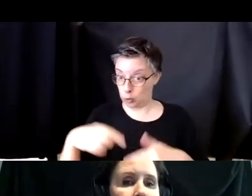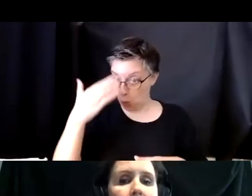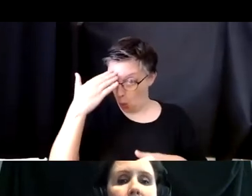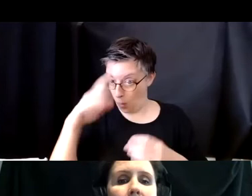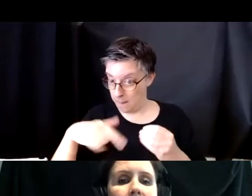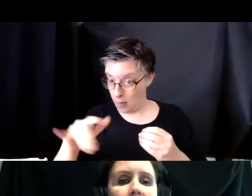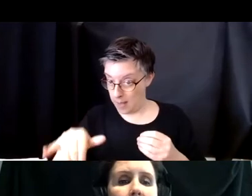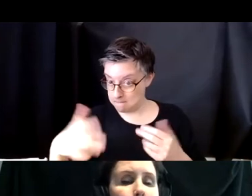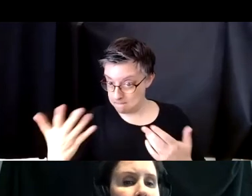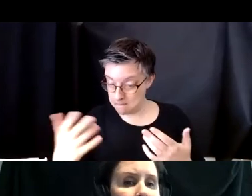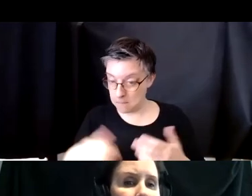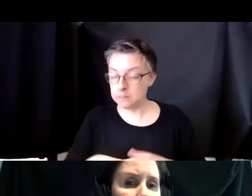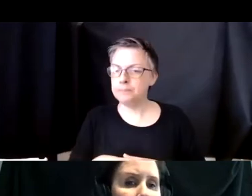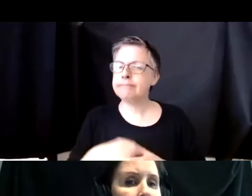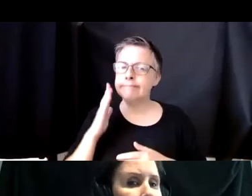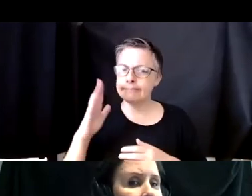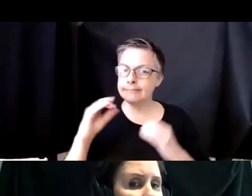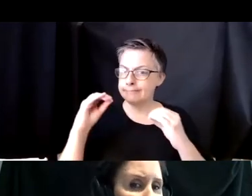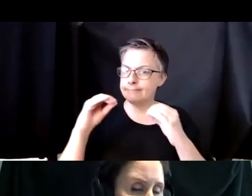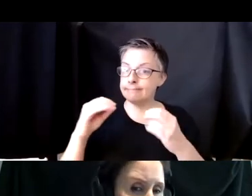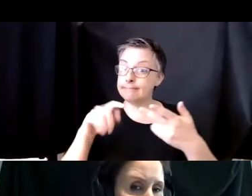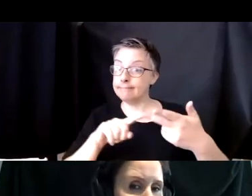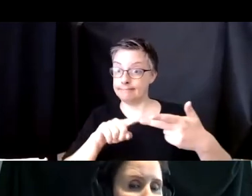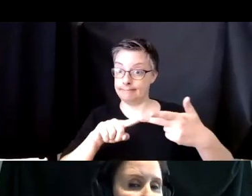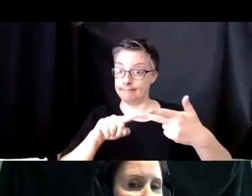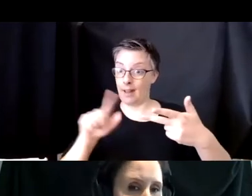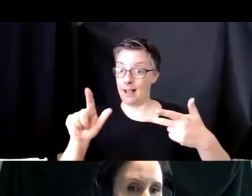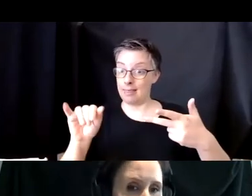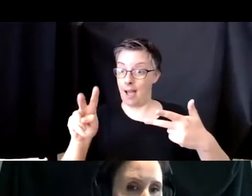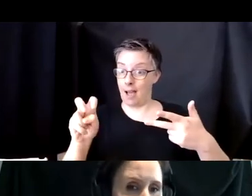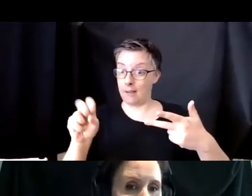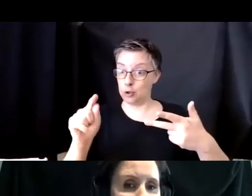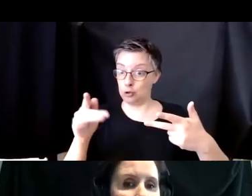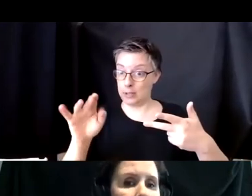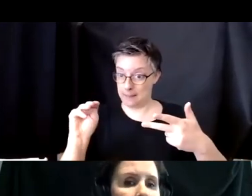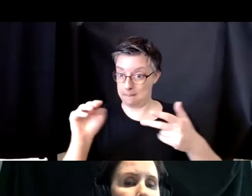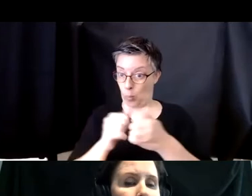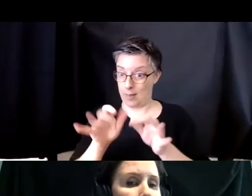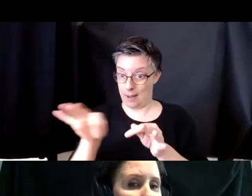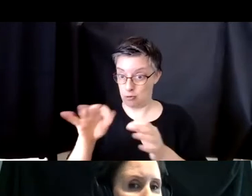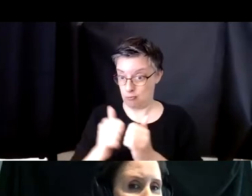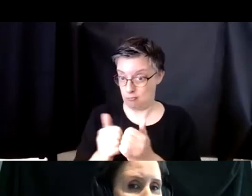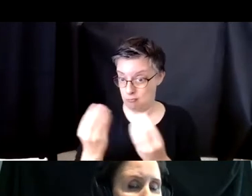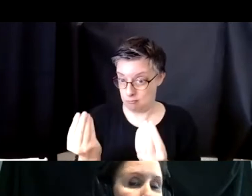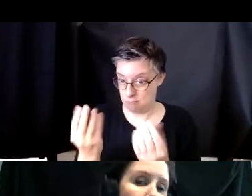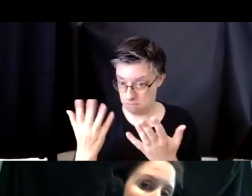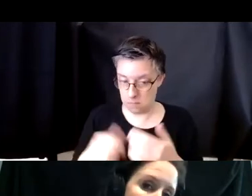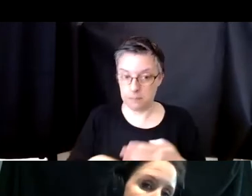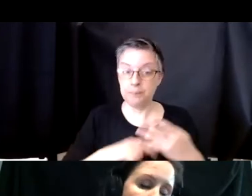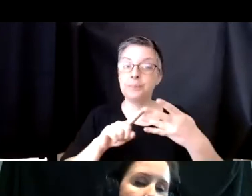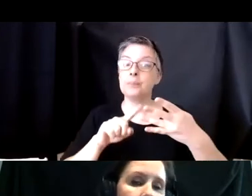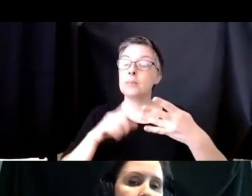Caption. And I will teach you about how to live stream with Caption, I will talk about